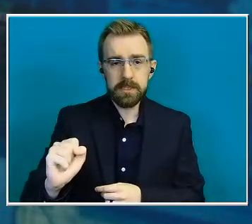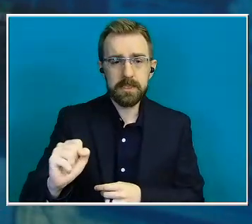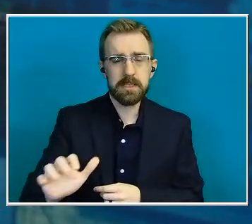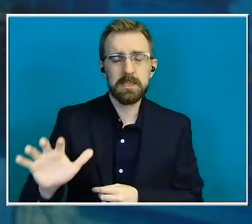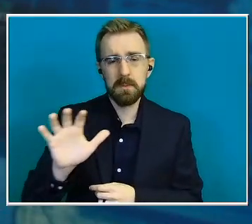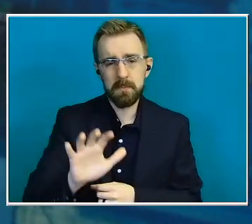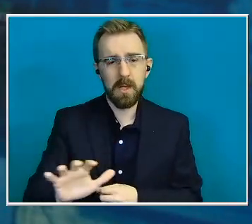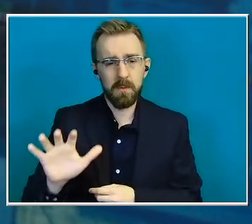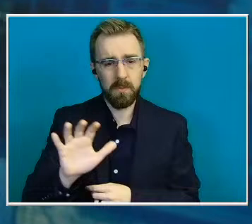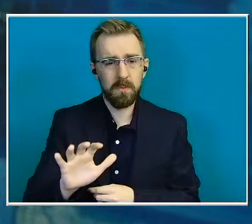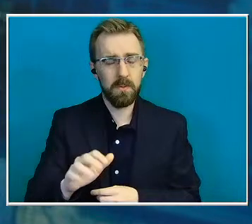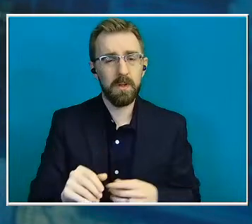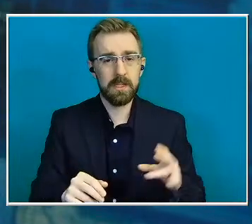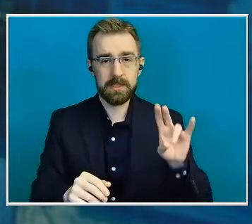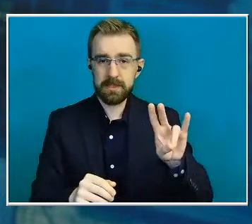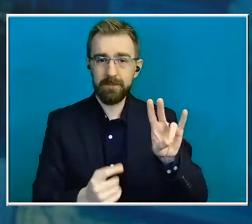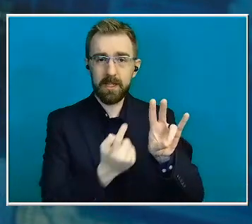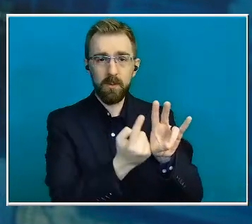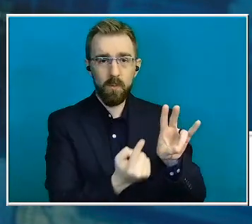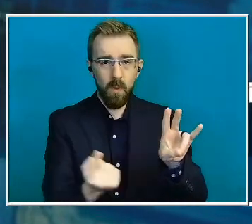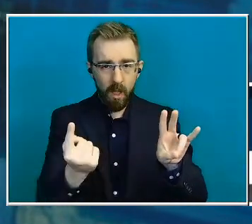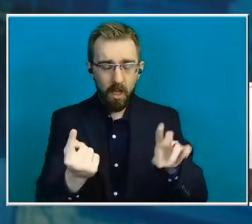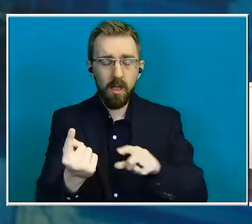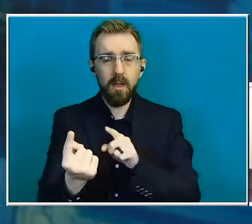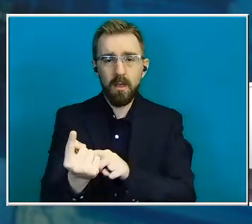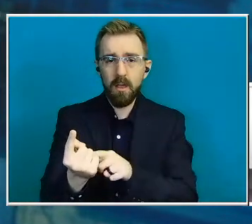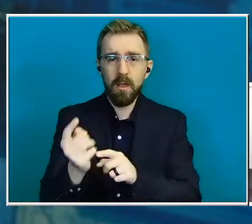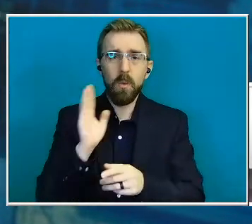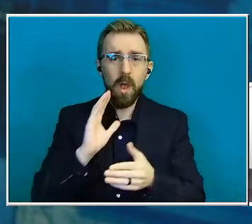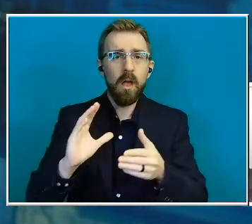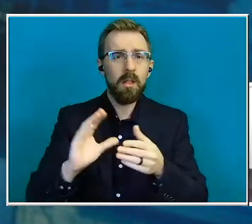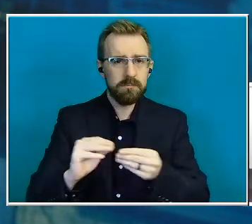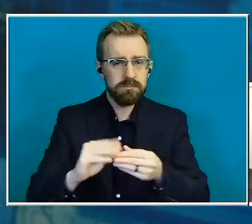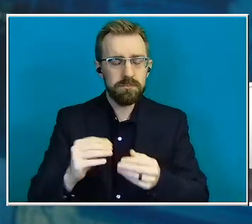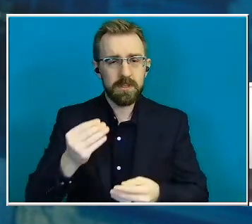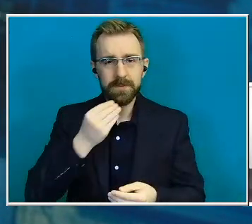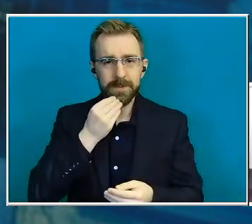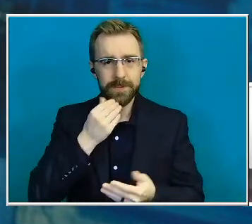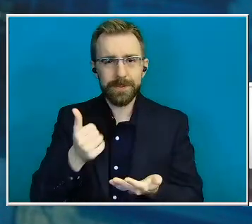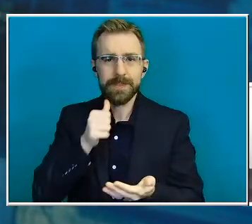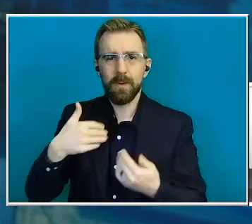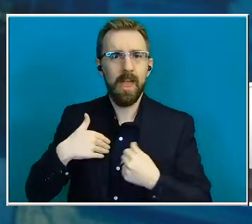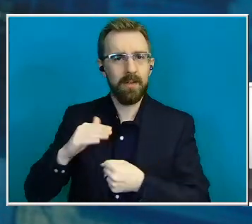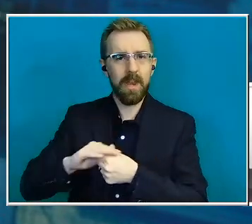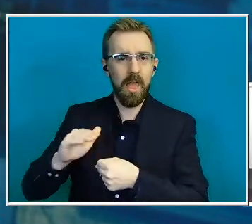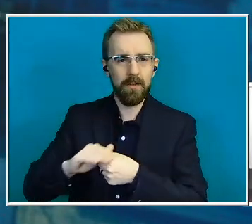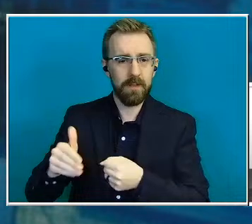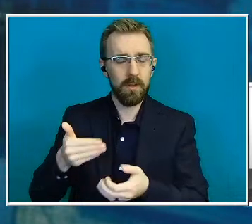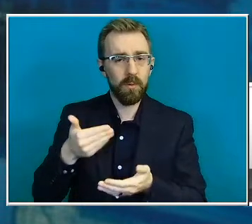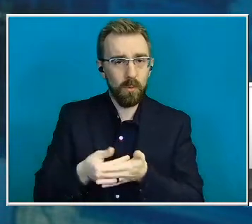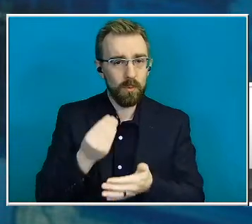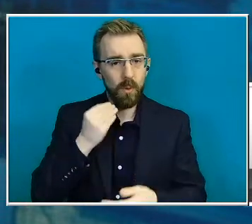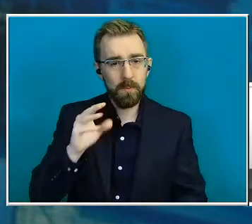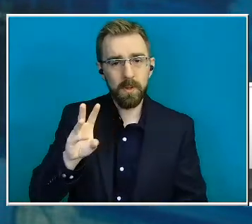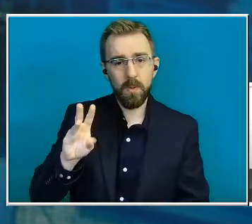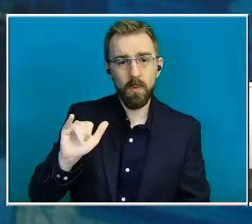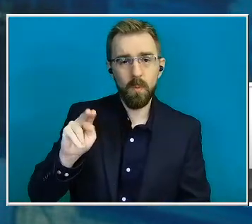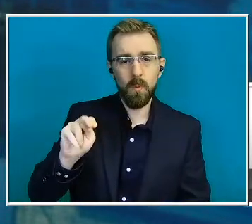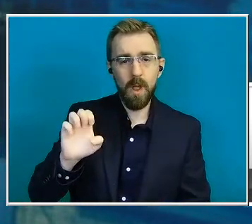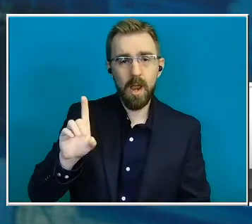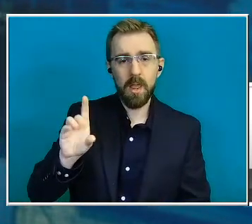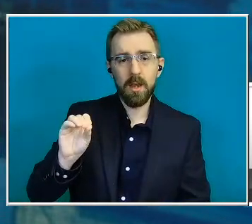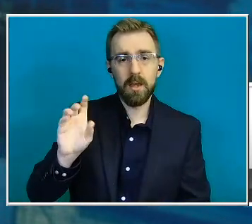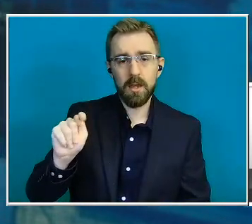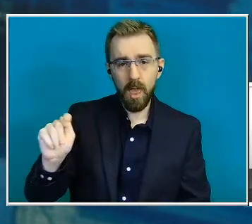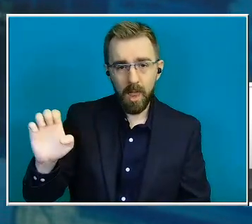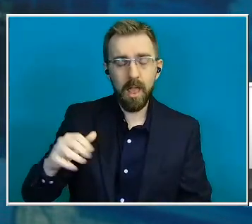in 7 individuals who indicate that they're food insecure. Closer to home in Wyandotte County, the sources indicate